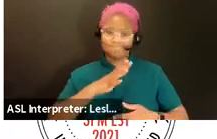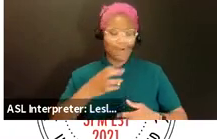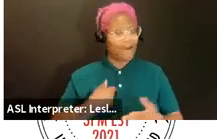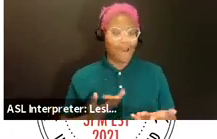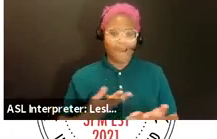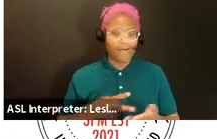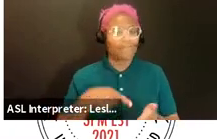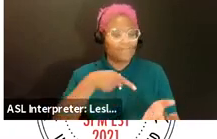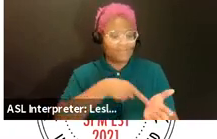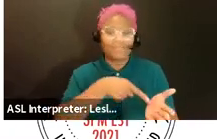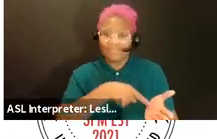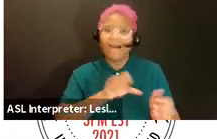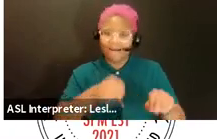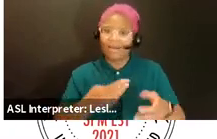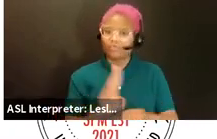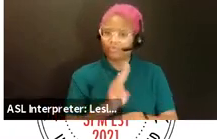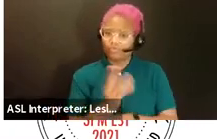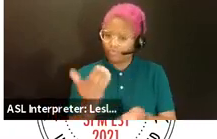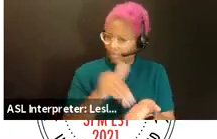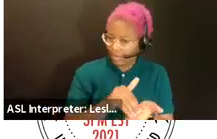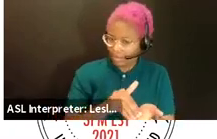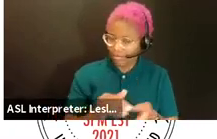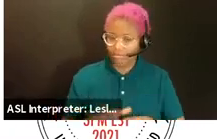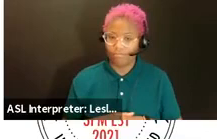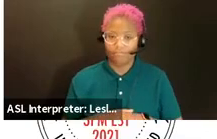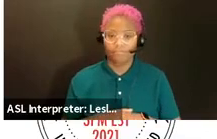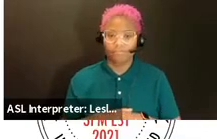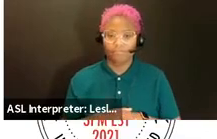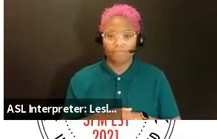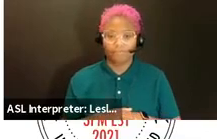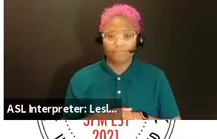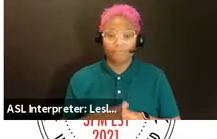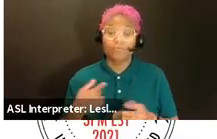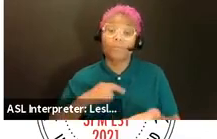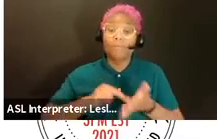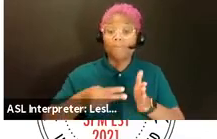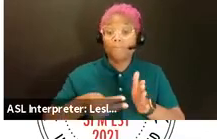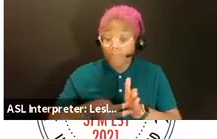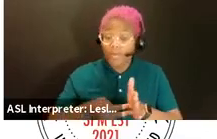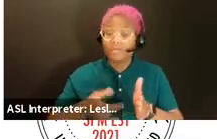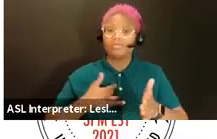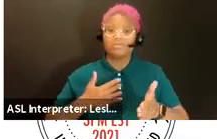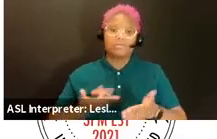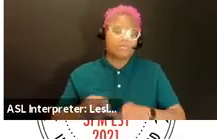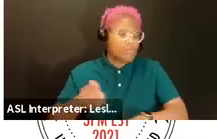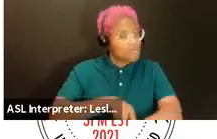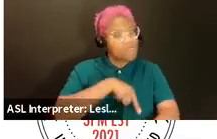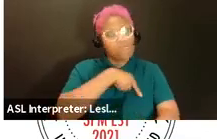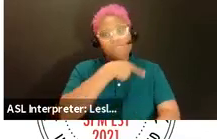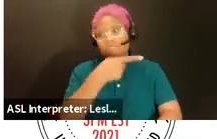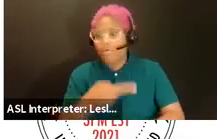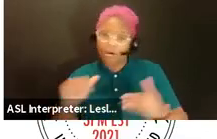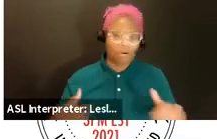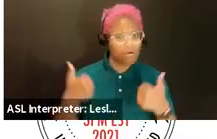up to a year. And that's important because it means it kind of makes going through the process worth it if you know that you're going to get more mileage